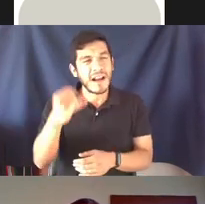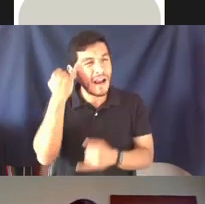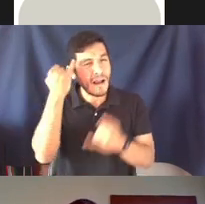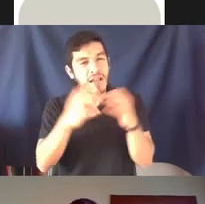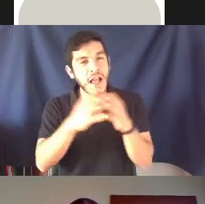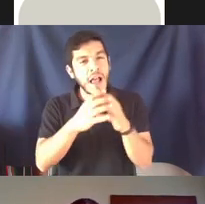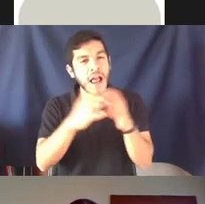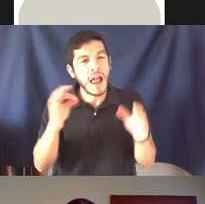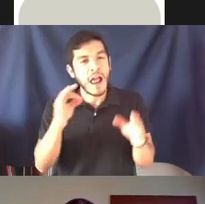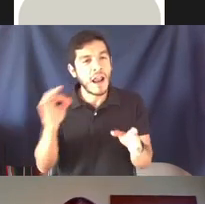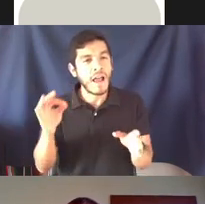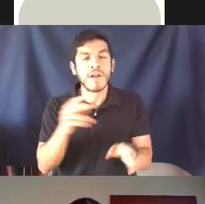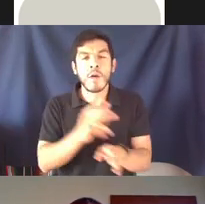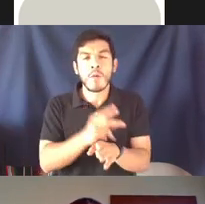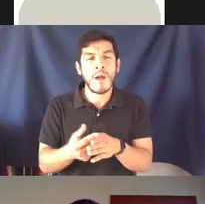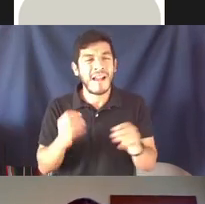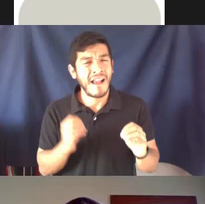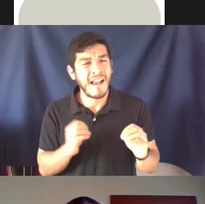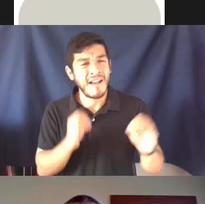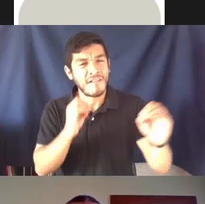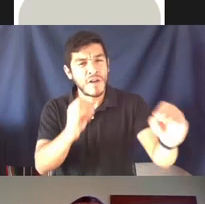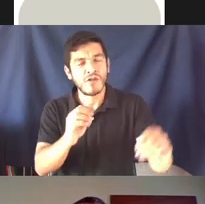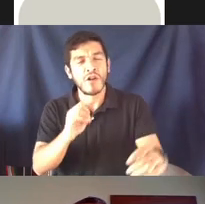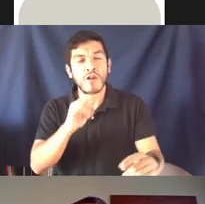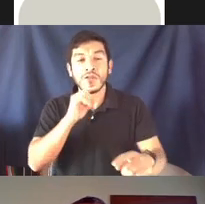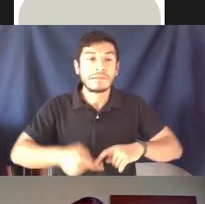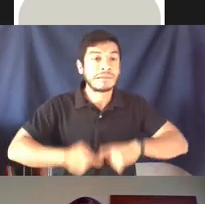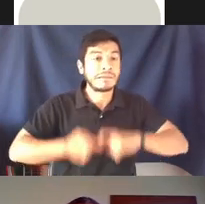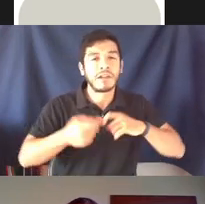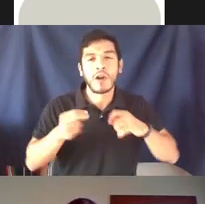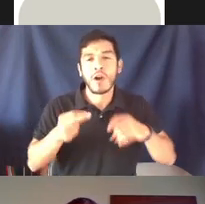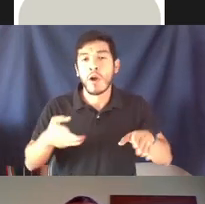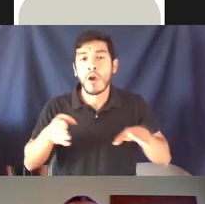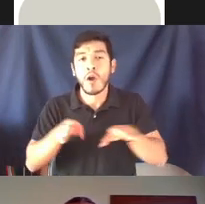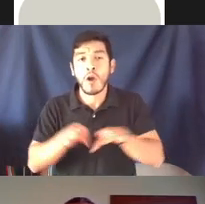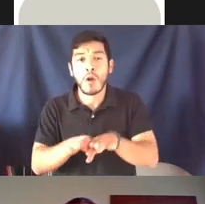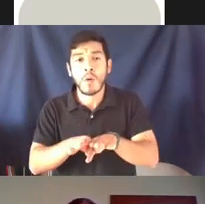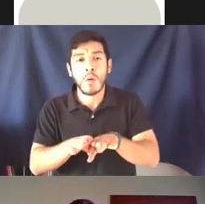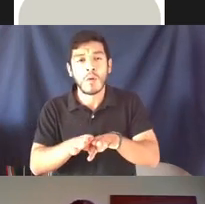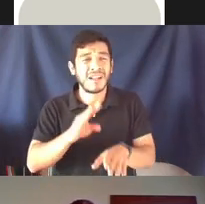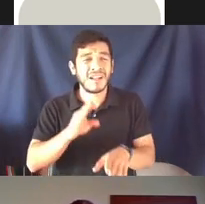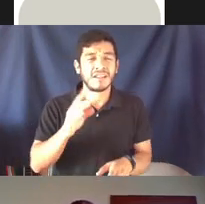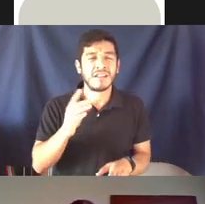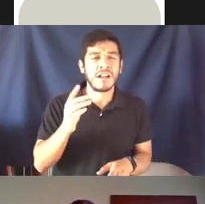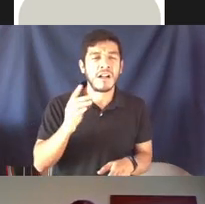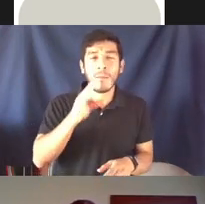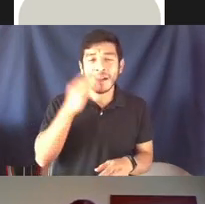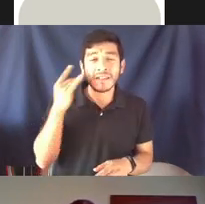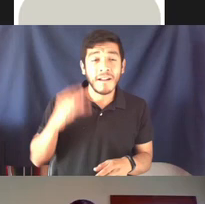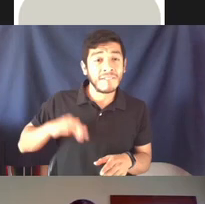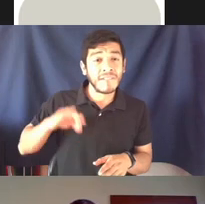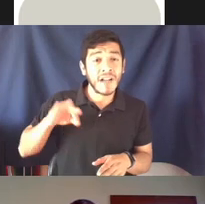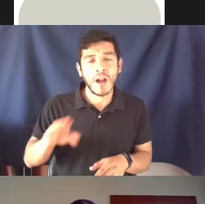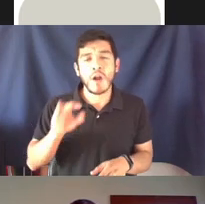been suspended or closed or have shut down entirely due to funding or staffing challenges.